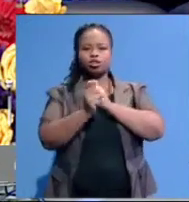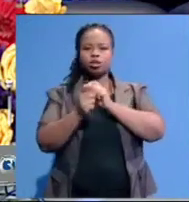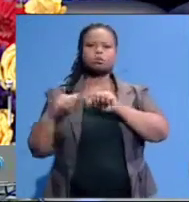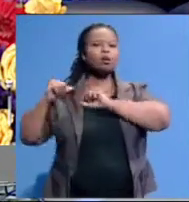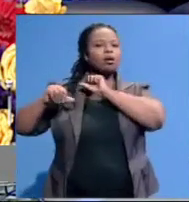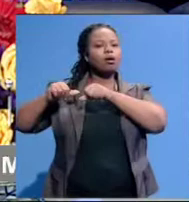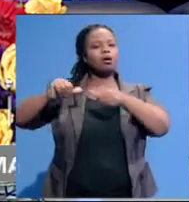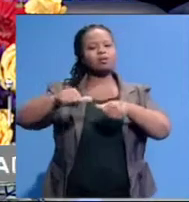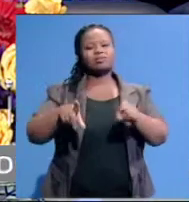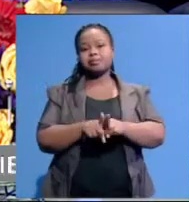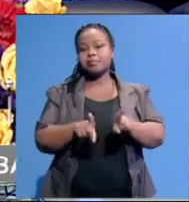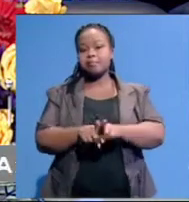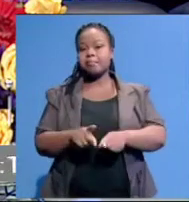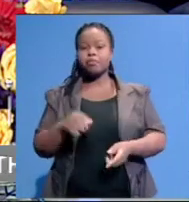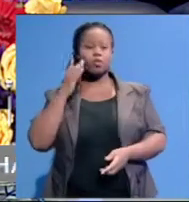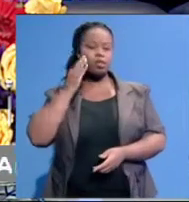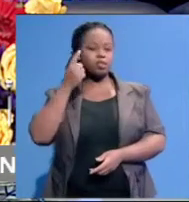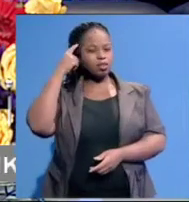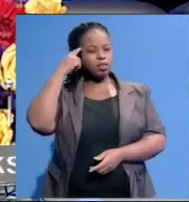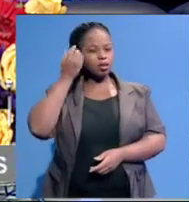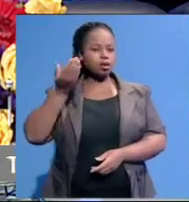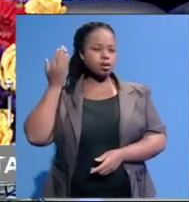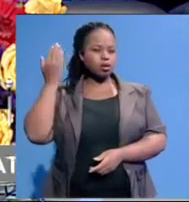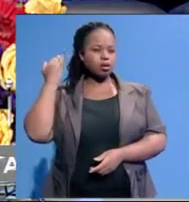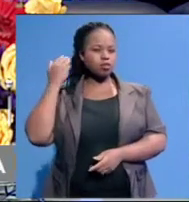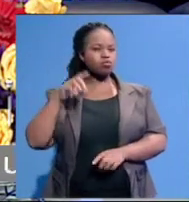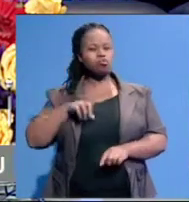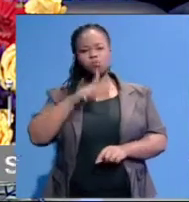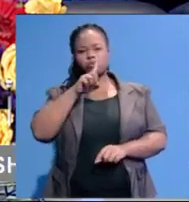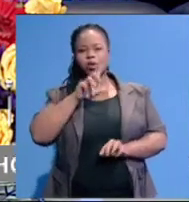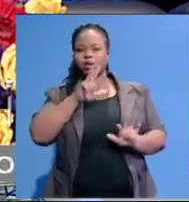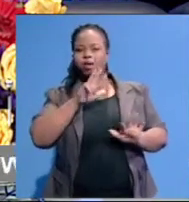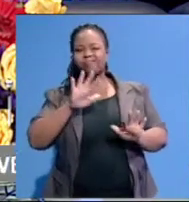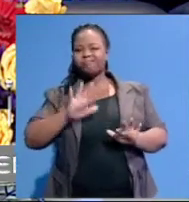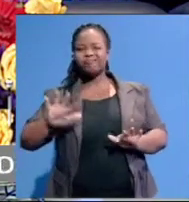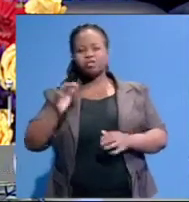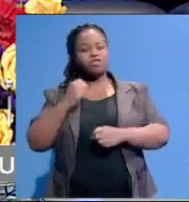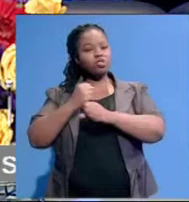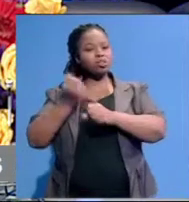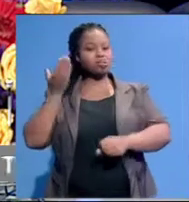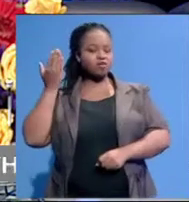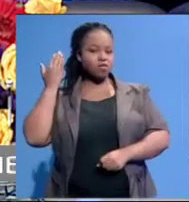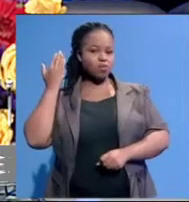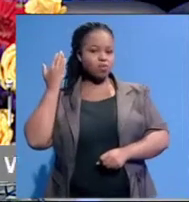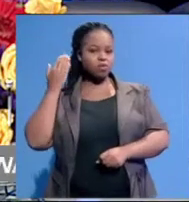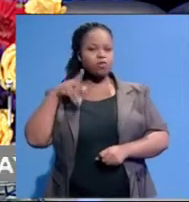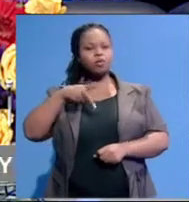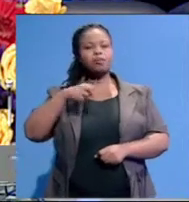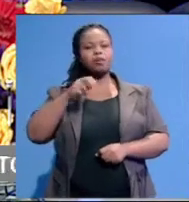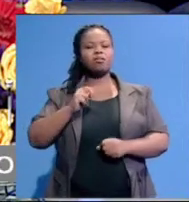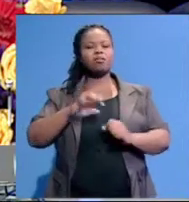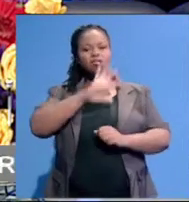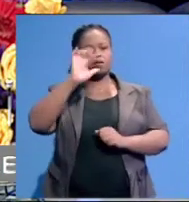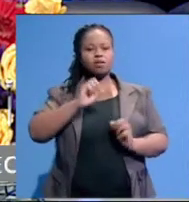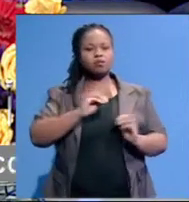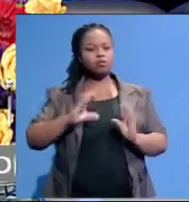back to the late 19th century global Pan-African movement, which included the likes